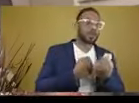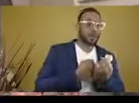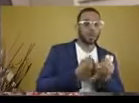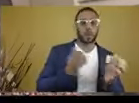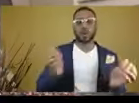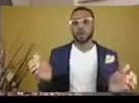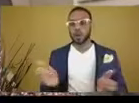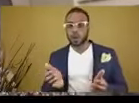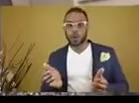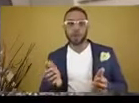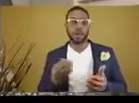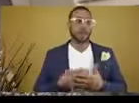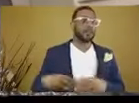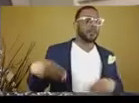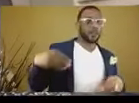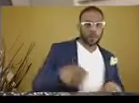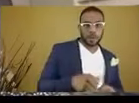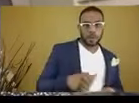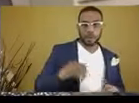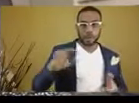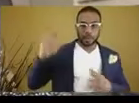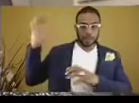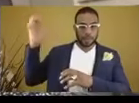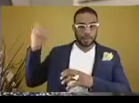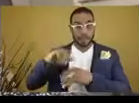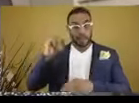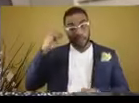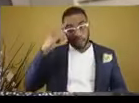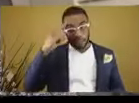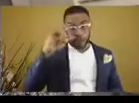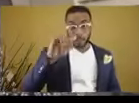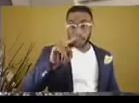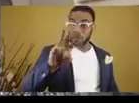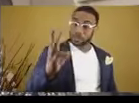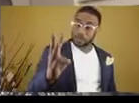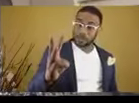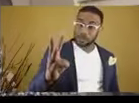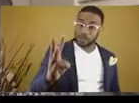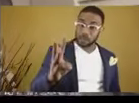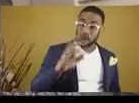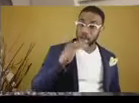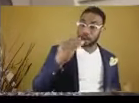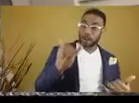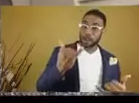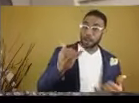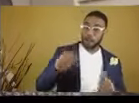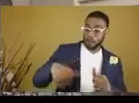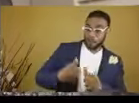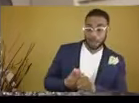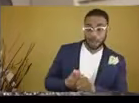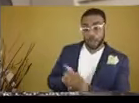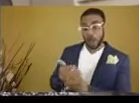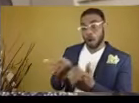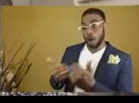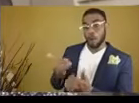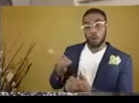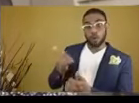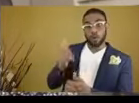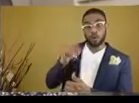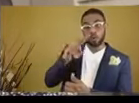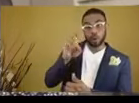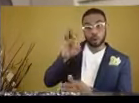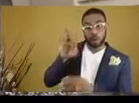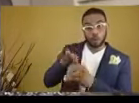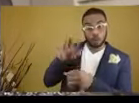encouraged, funded the insurrection at the Capitol on January 6th are now behind almost 200 voter